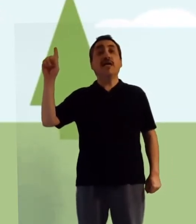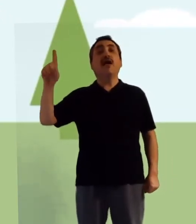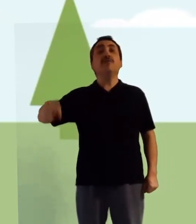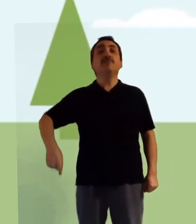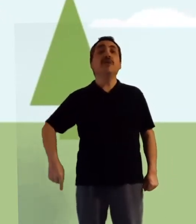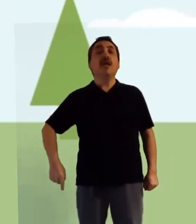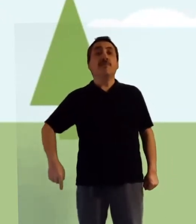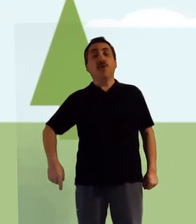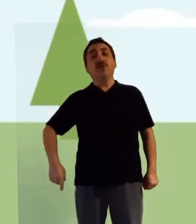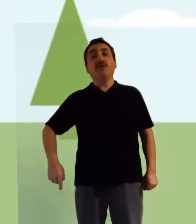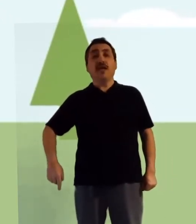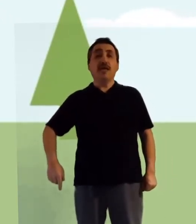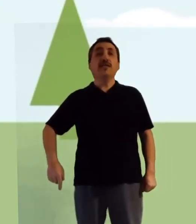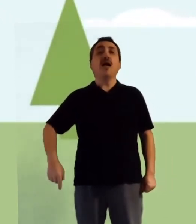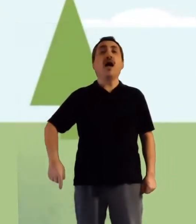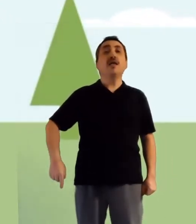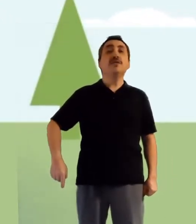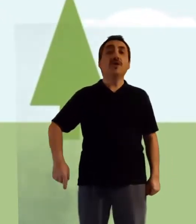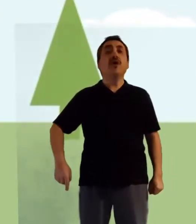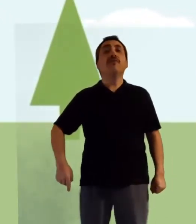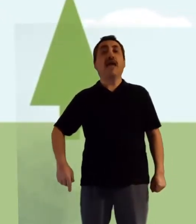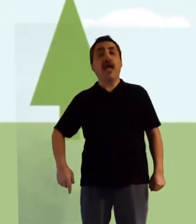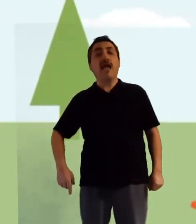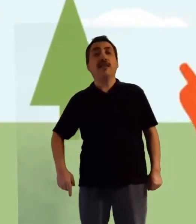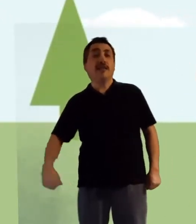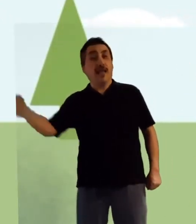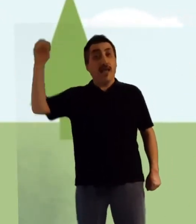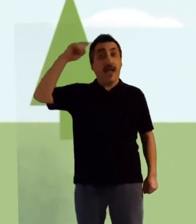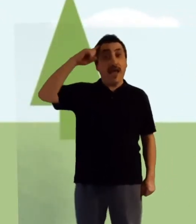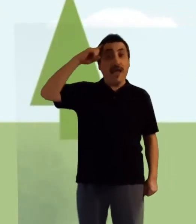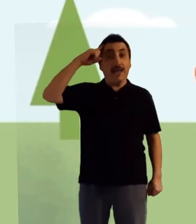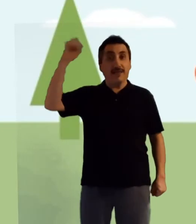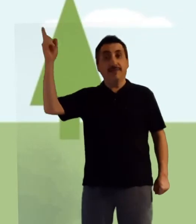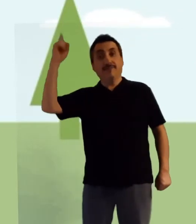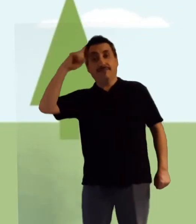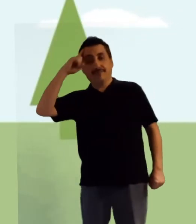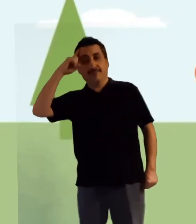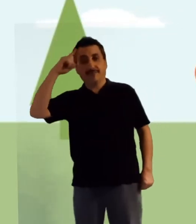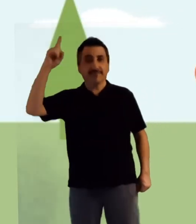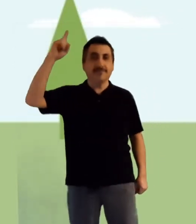finger down. Put it on your head, head.